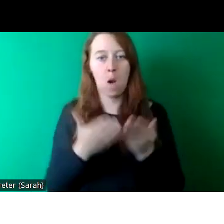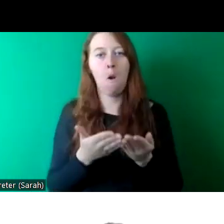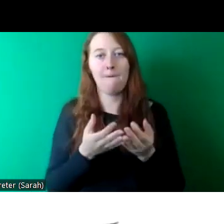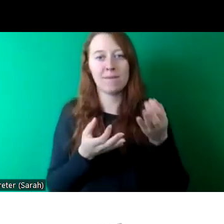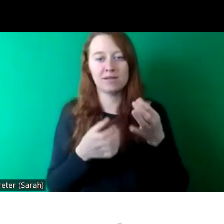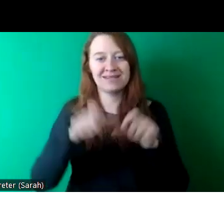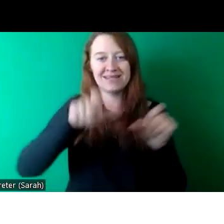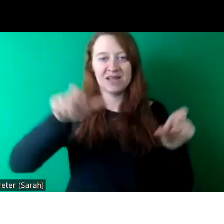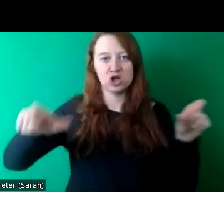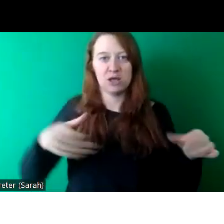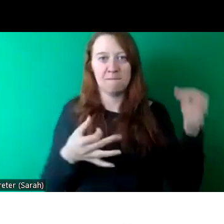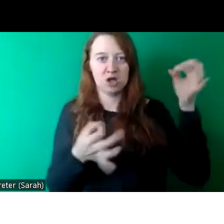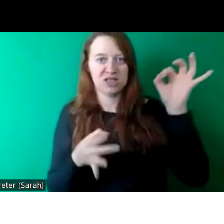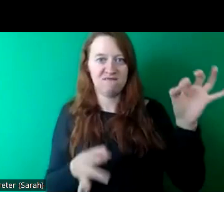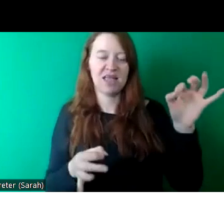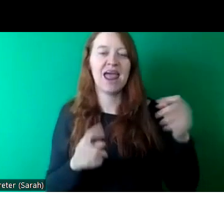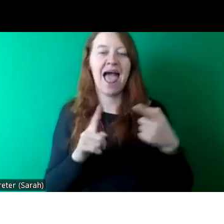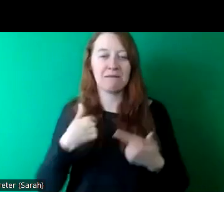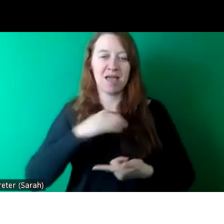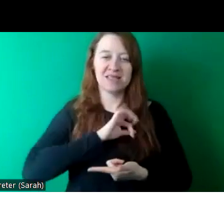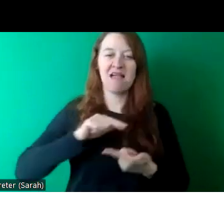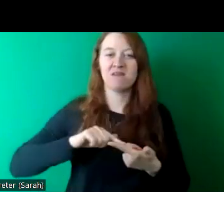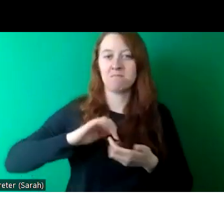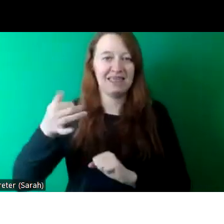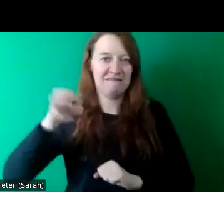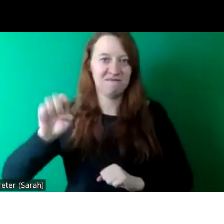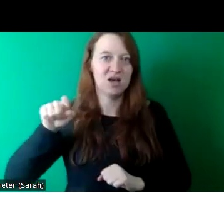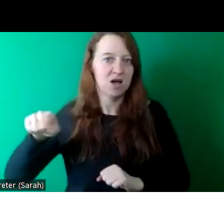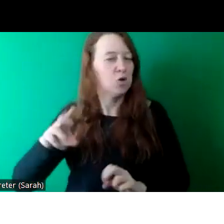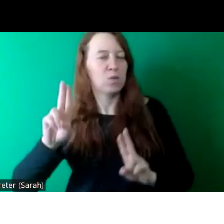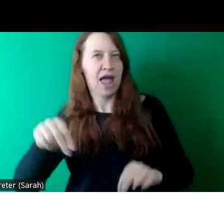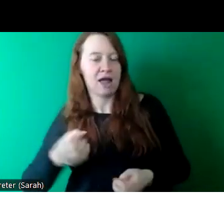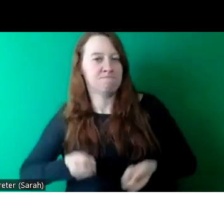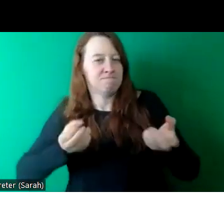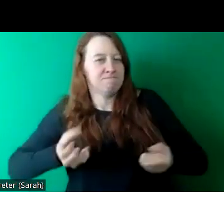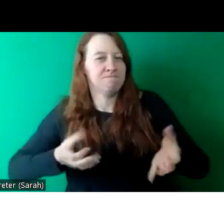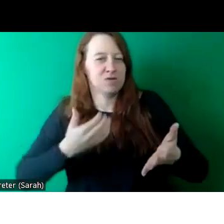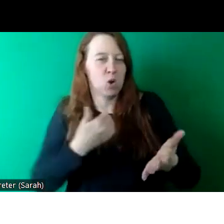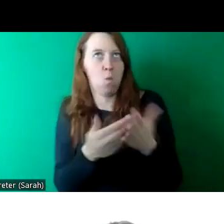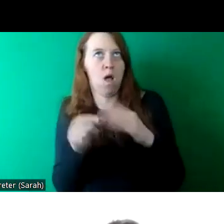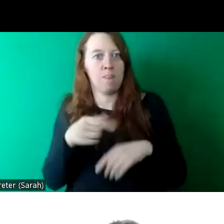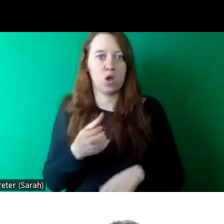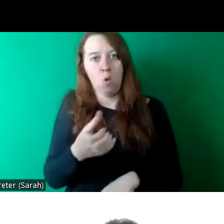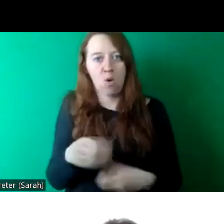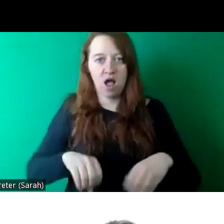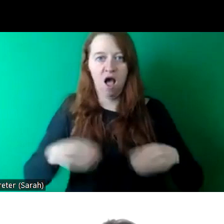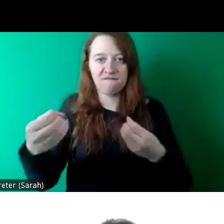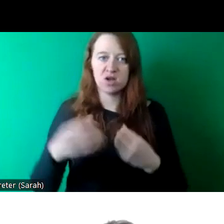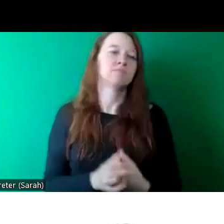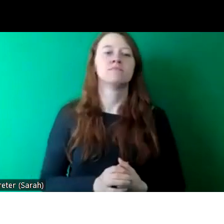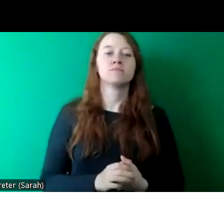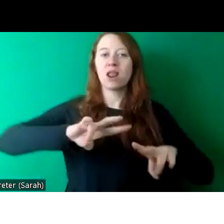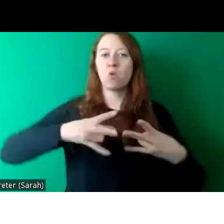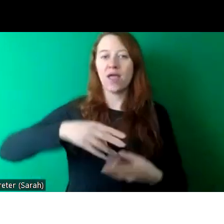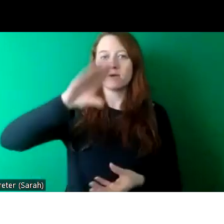Titley, to give you a taster of what the course actually operates on. So I'll start off just a quick outline of the